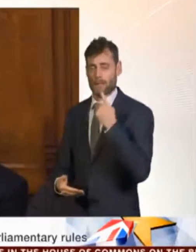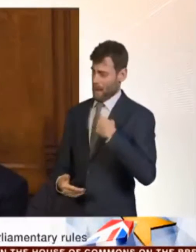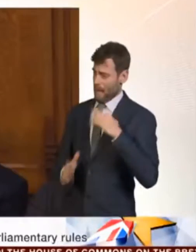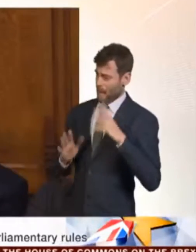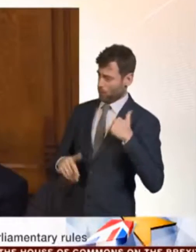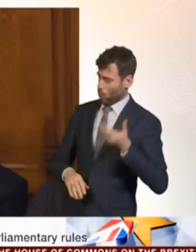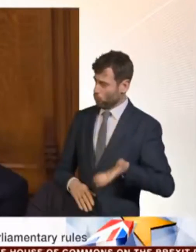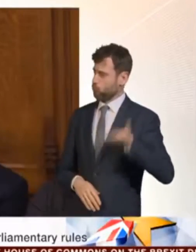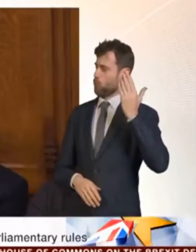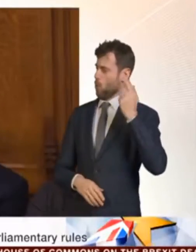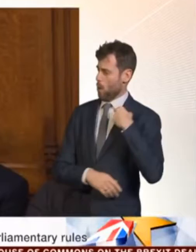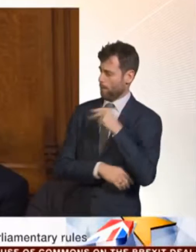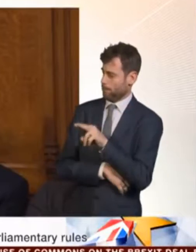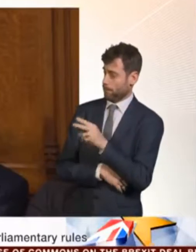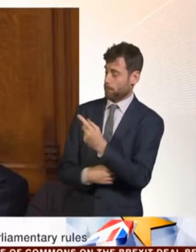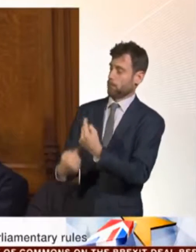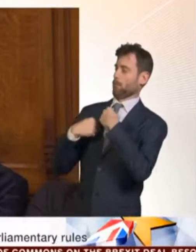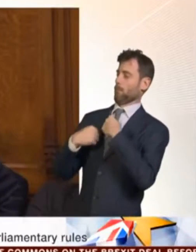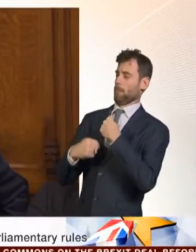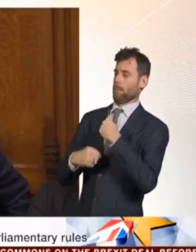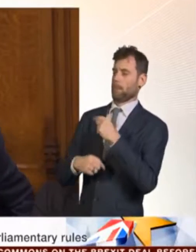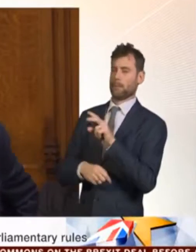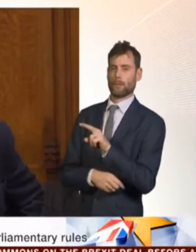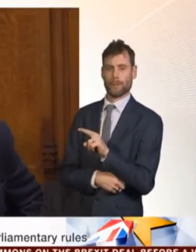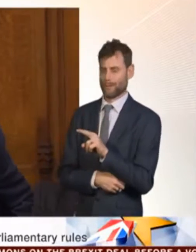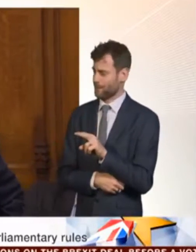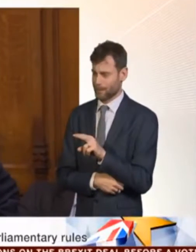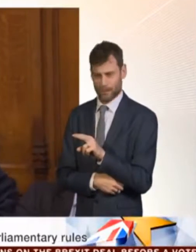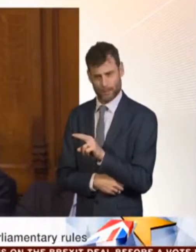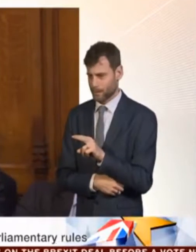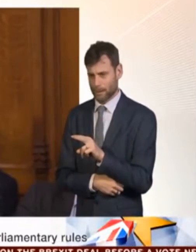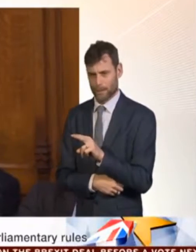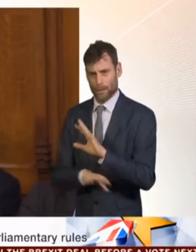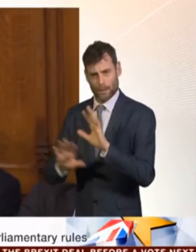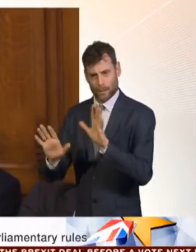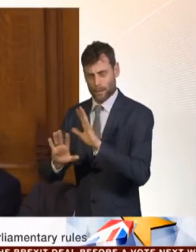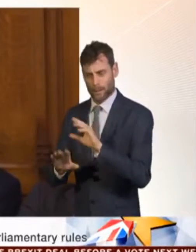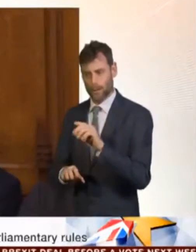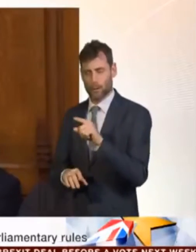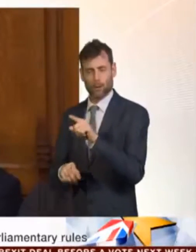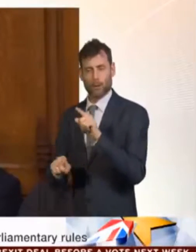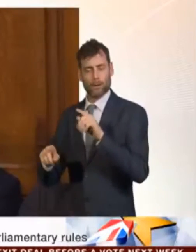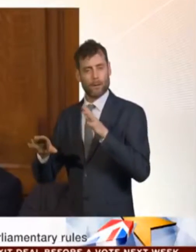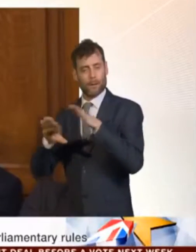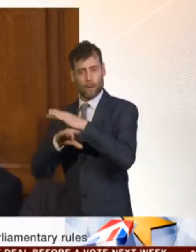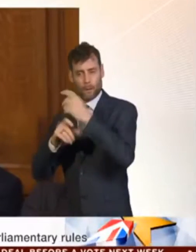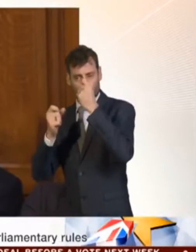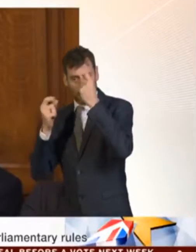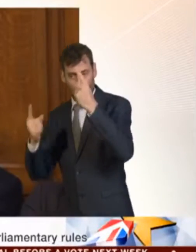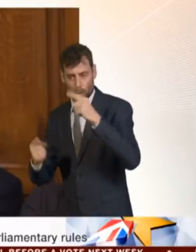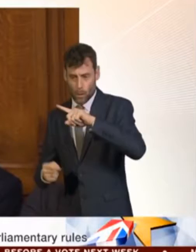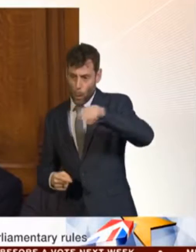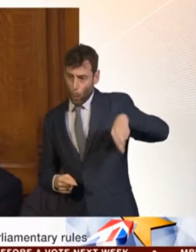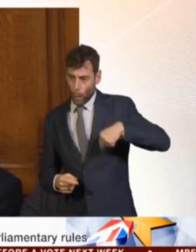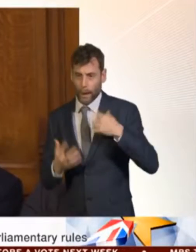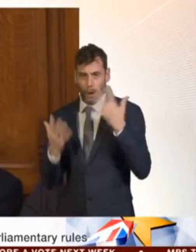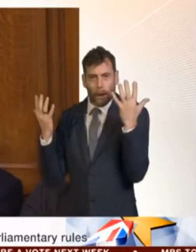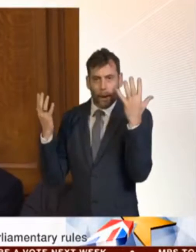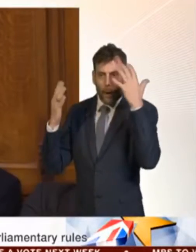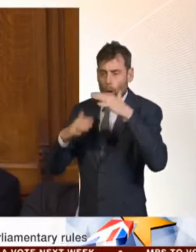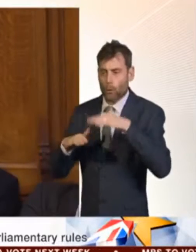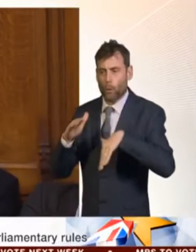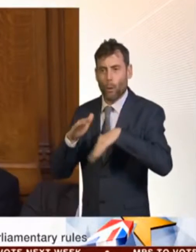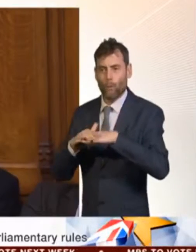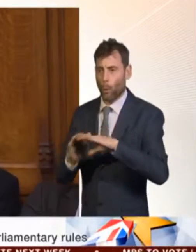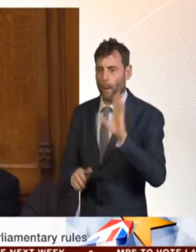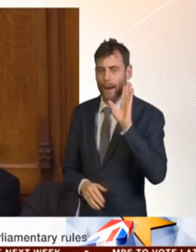say that I do think that that somewhat underestimated the significance of what we are here dealing with. But I will leave it